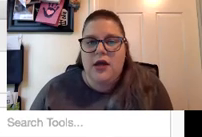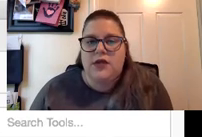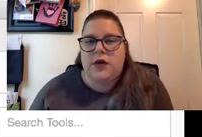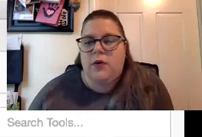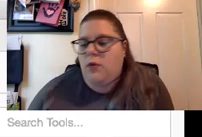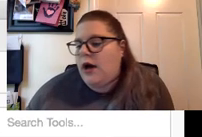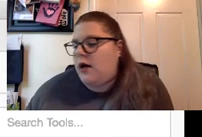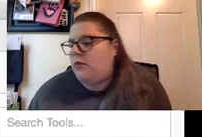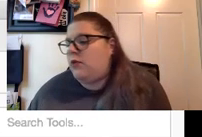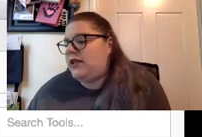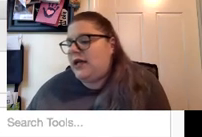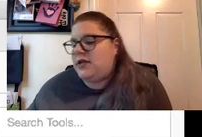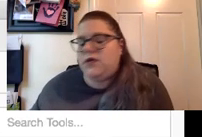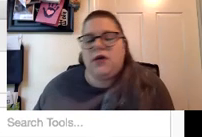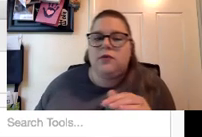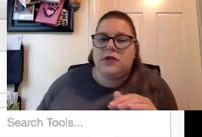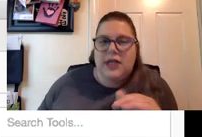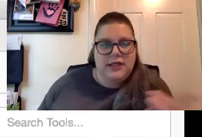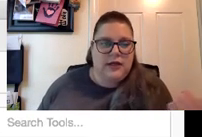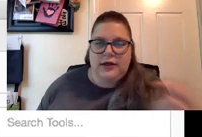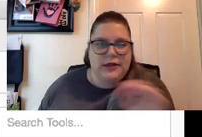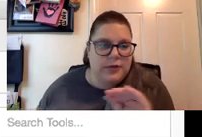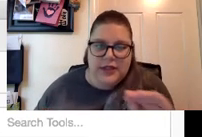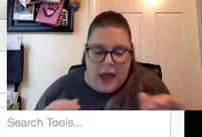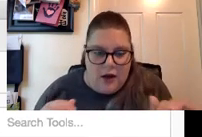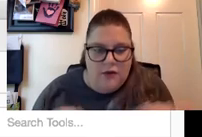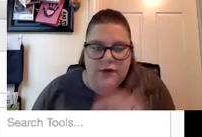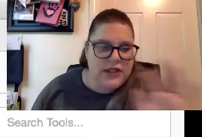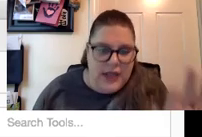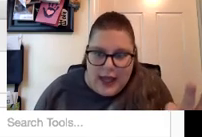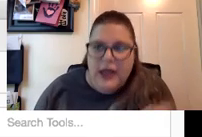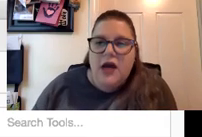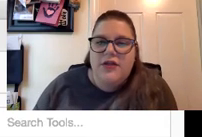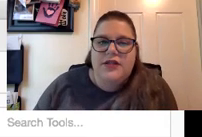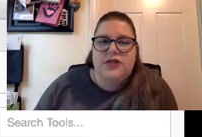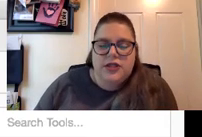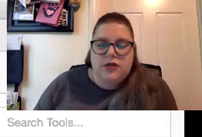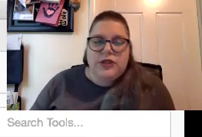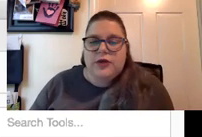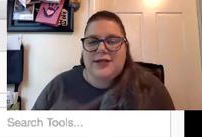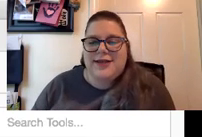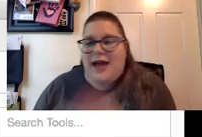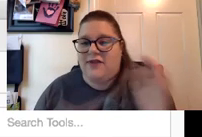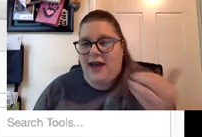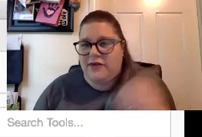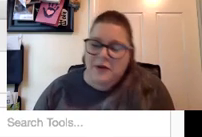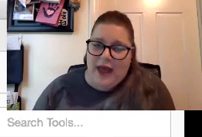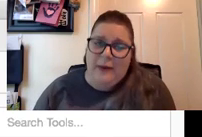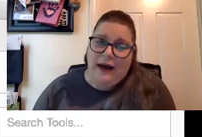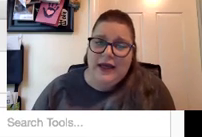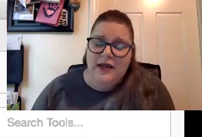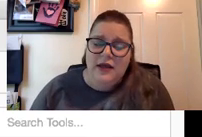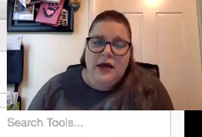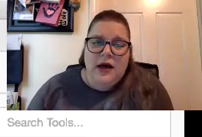folder. So what that is, you don't necessarily need to print it out for today. This is just a resource to kind of have in your